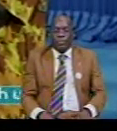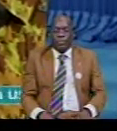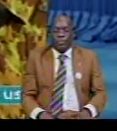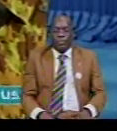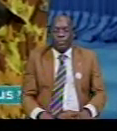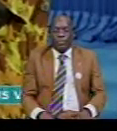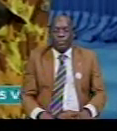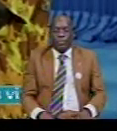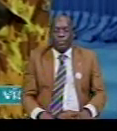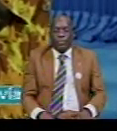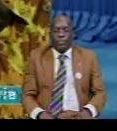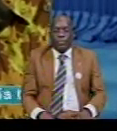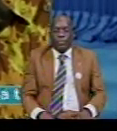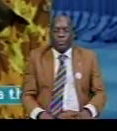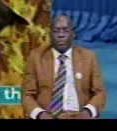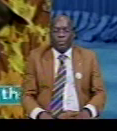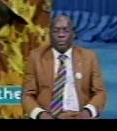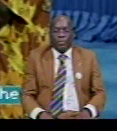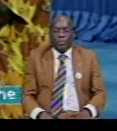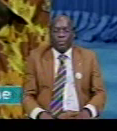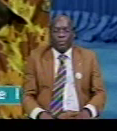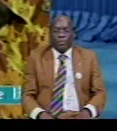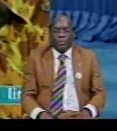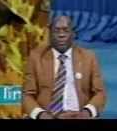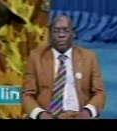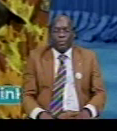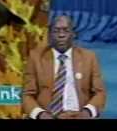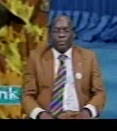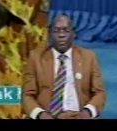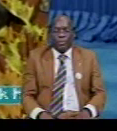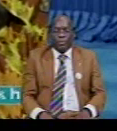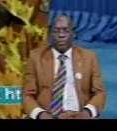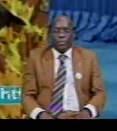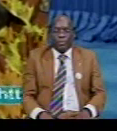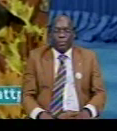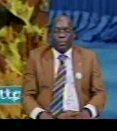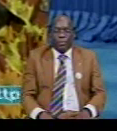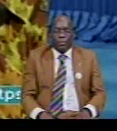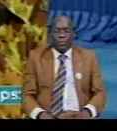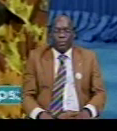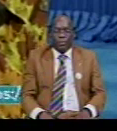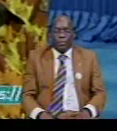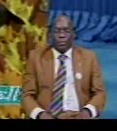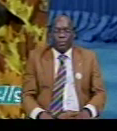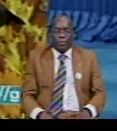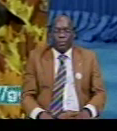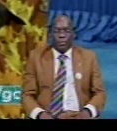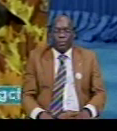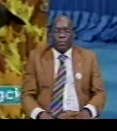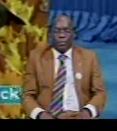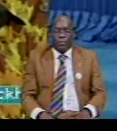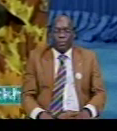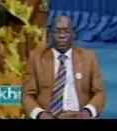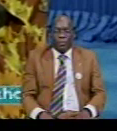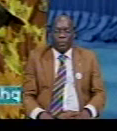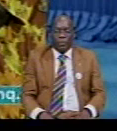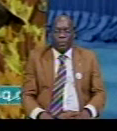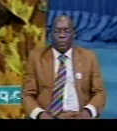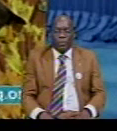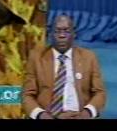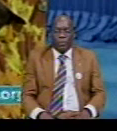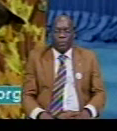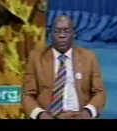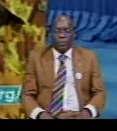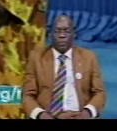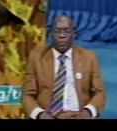Adeniran Adedoyin from Ogbomoso had had problem of stomach ulcer, and this has been